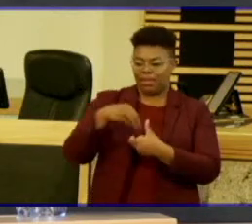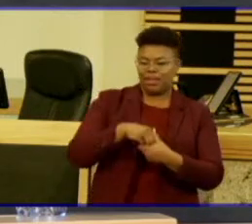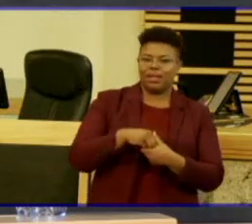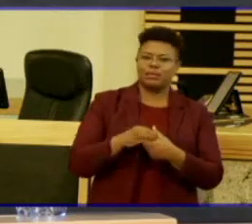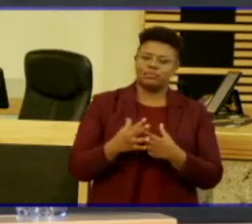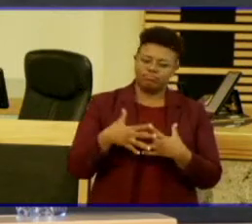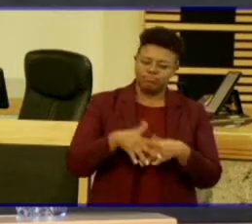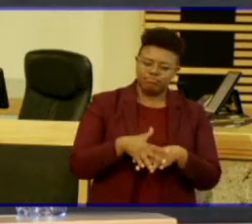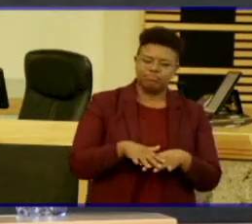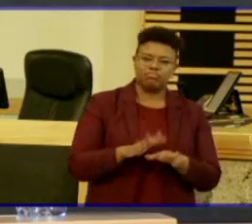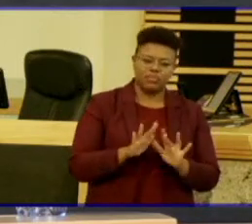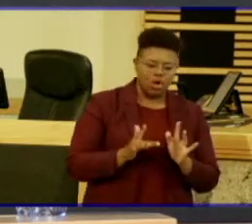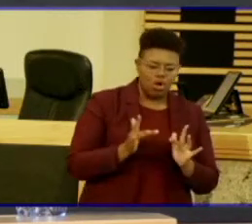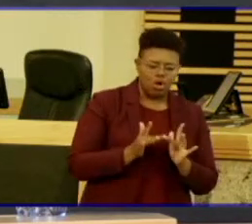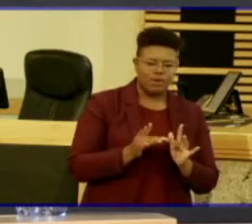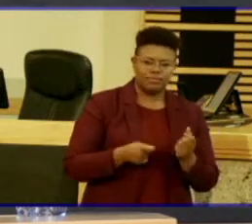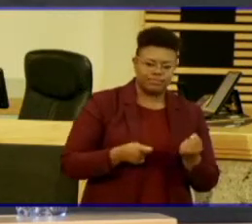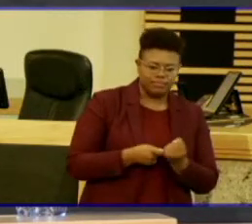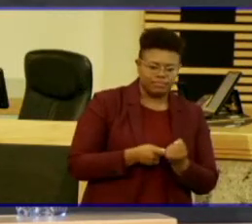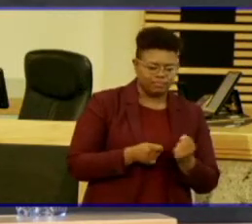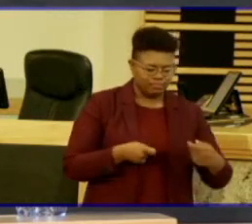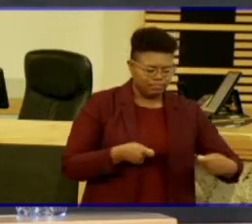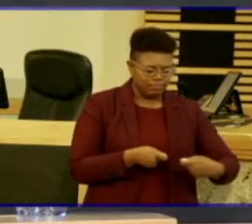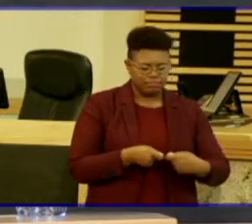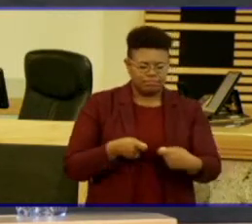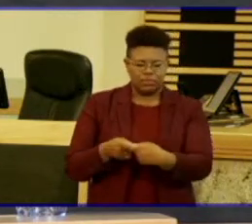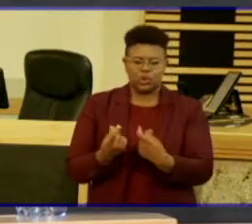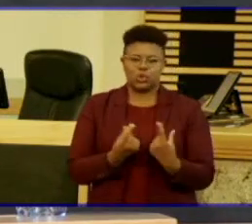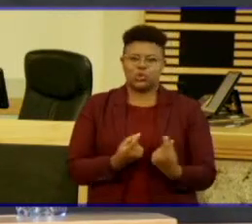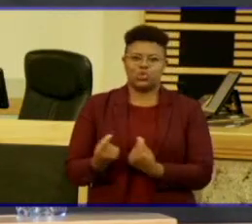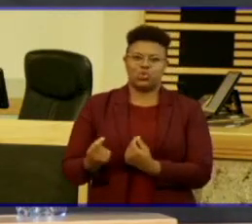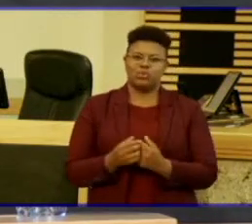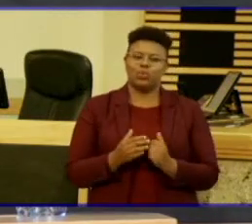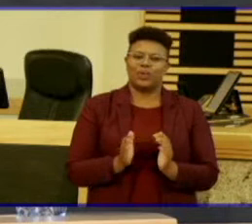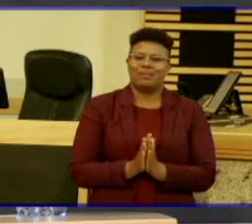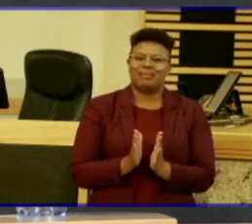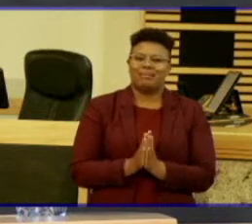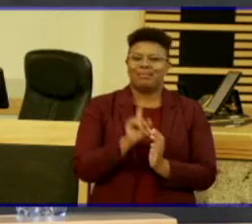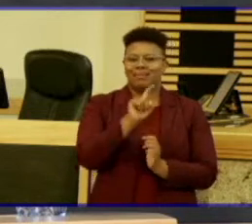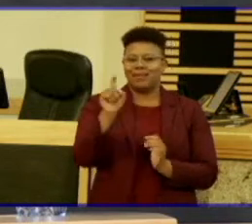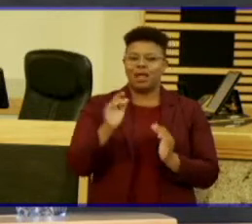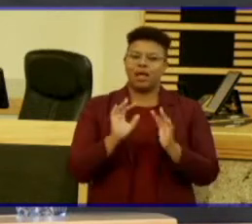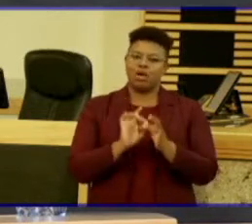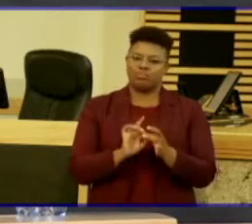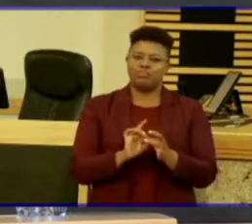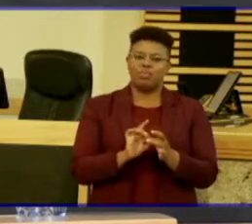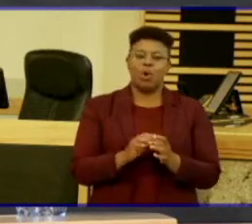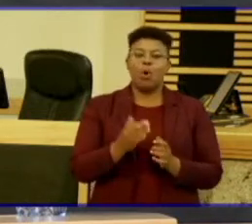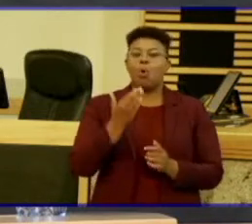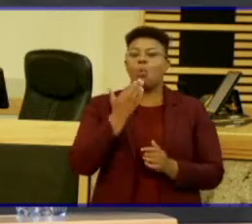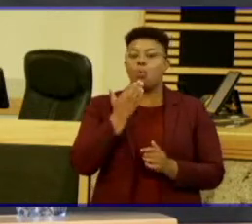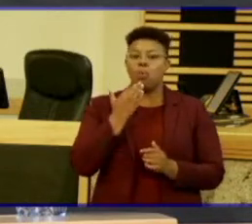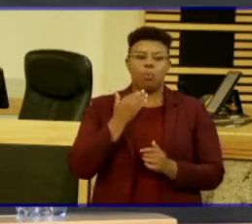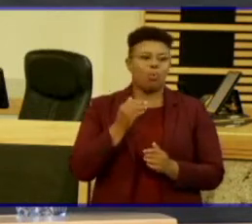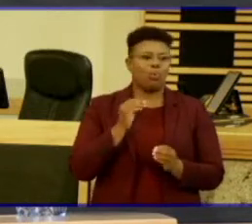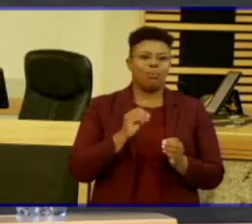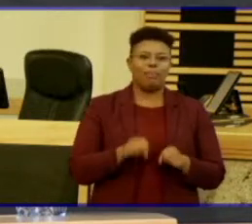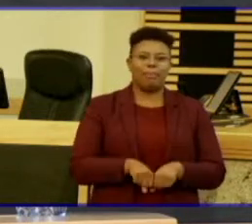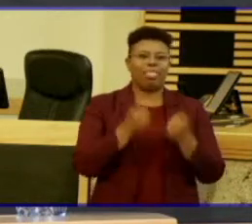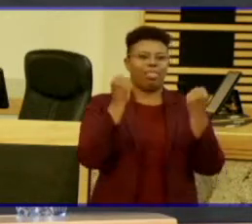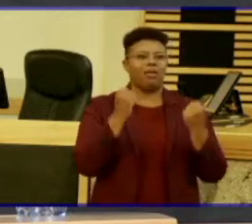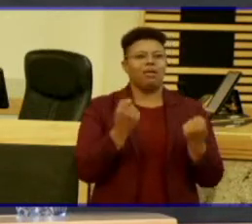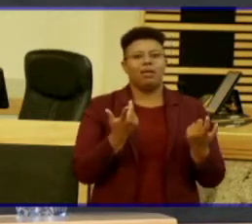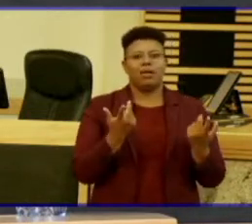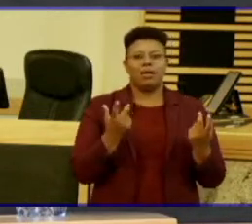rollout of broadband connectivity. Siyacela phaya emakhaya aba bantu bamosha infrastructure bakhawula